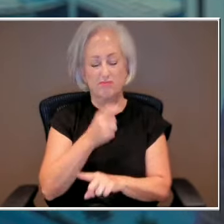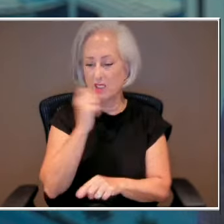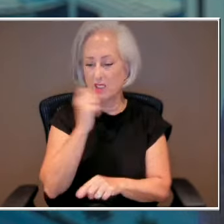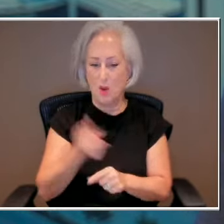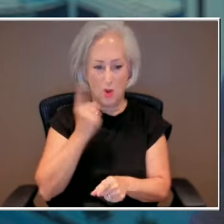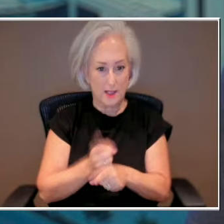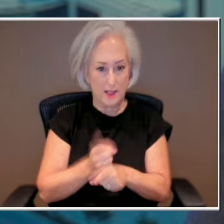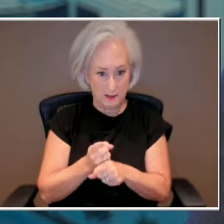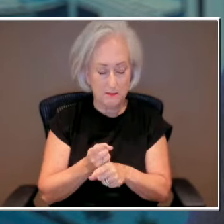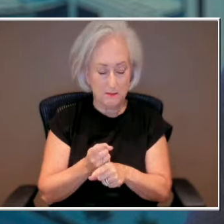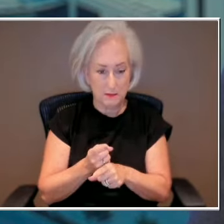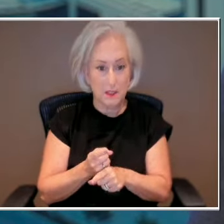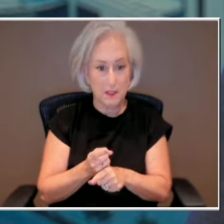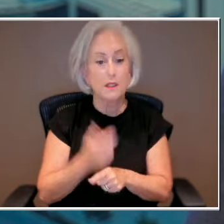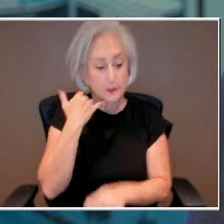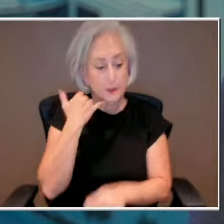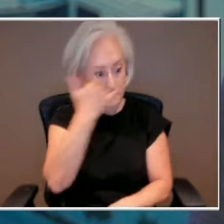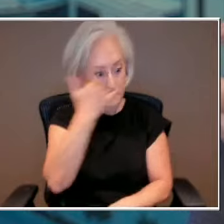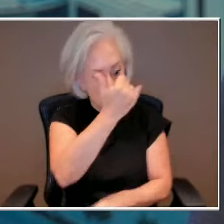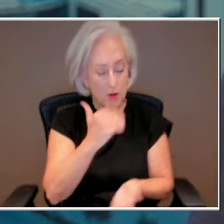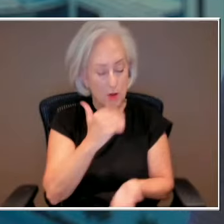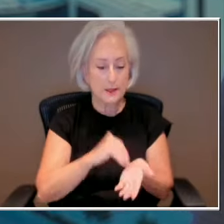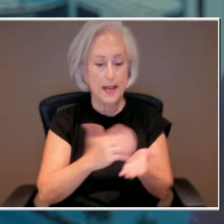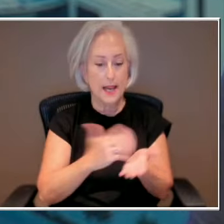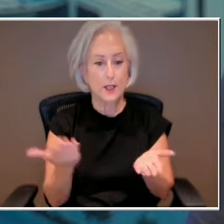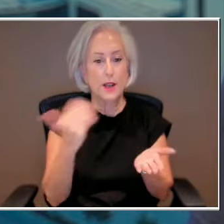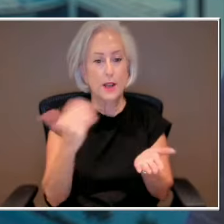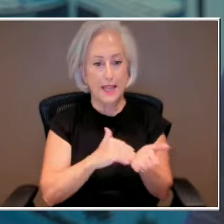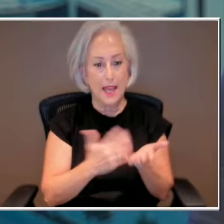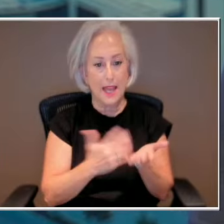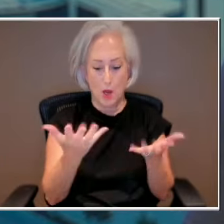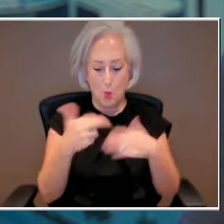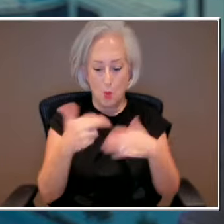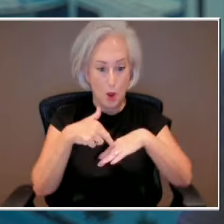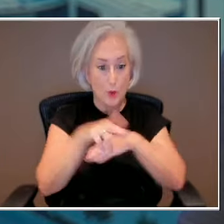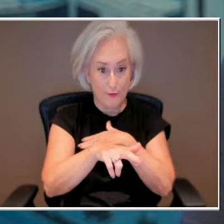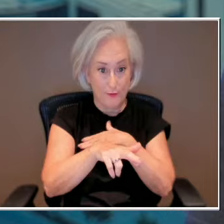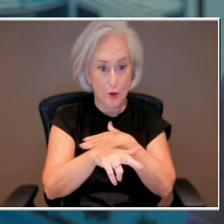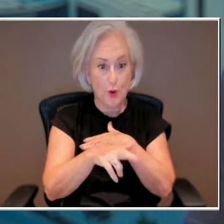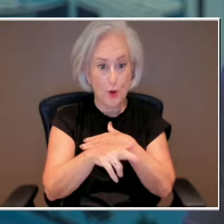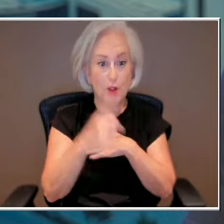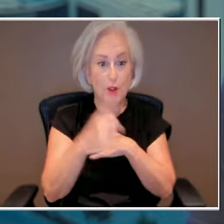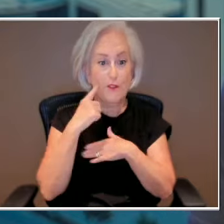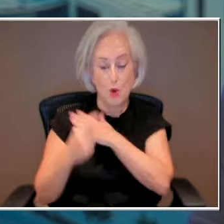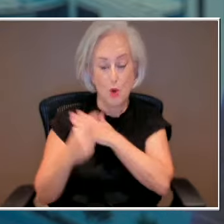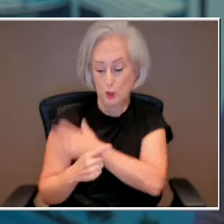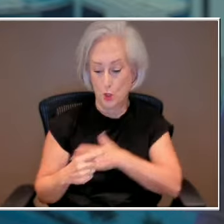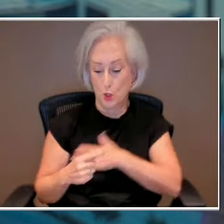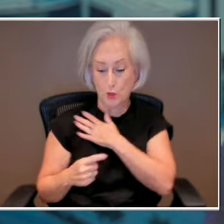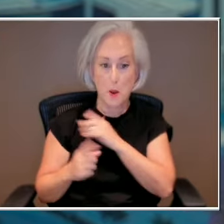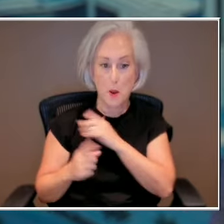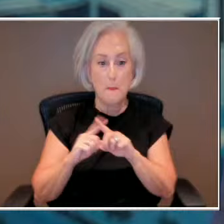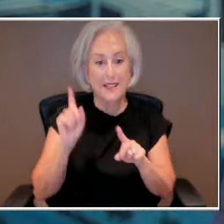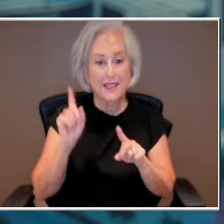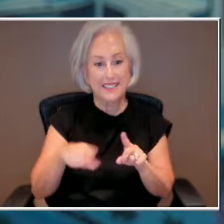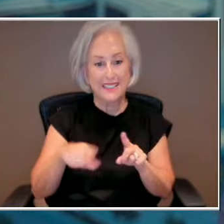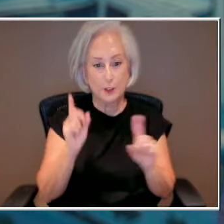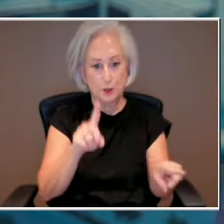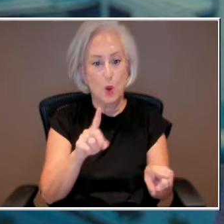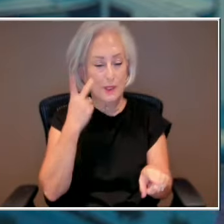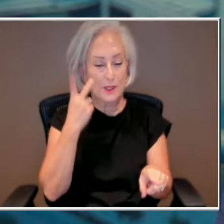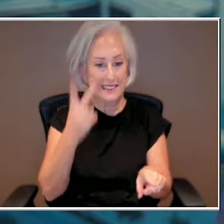called my primary asking to get a referral, thinking that it was just something with my shoulder, but I had to go see the primary first before I could get that referral.